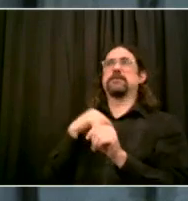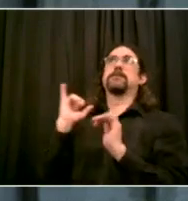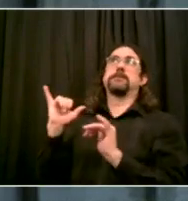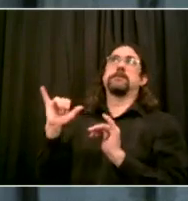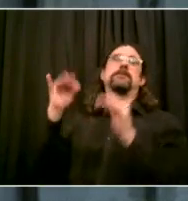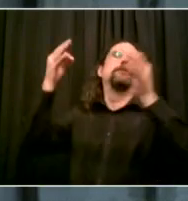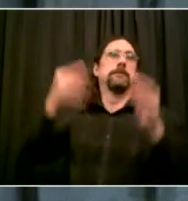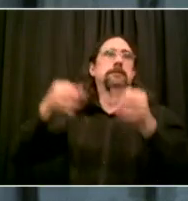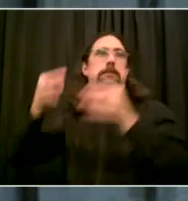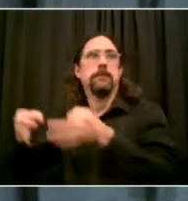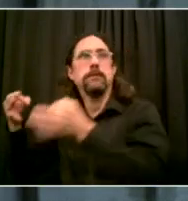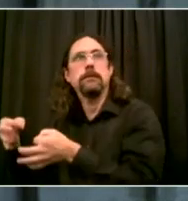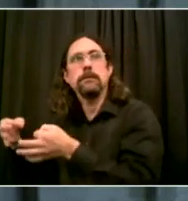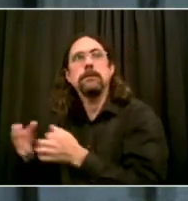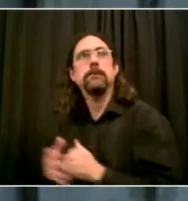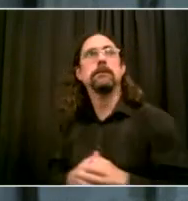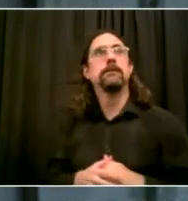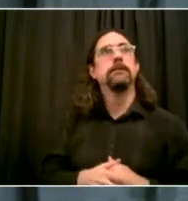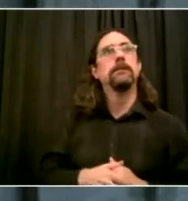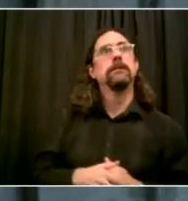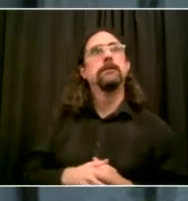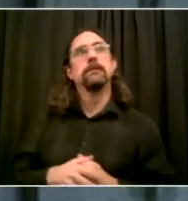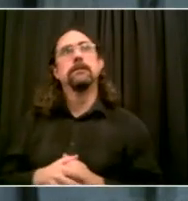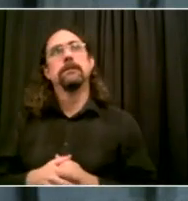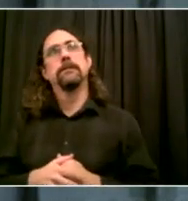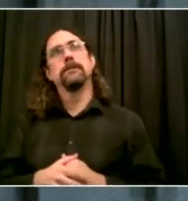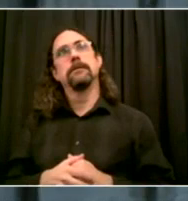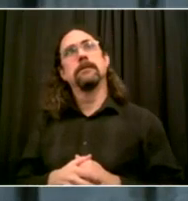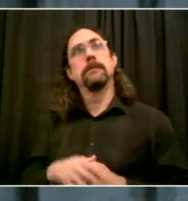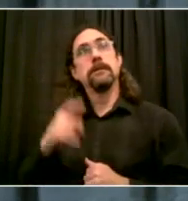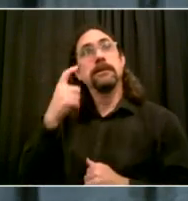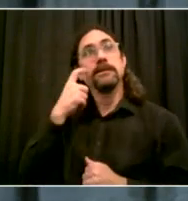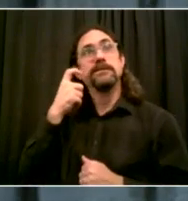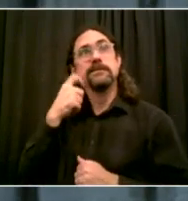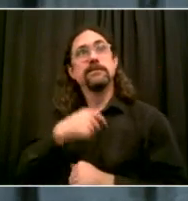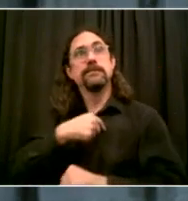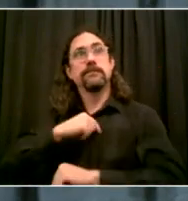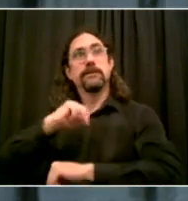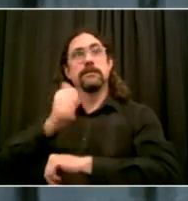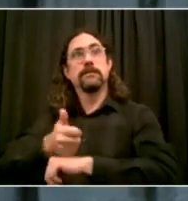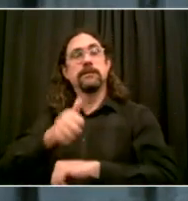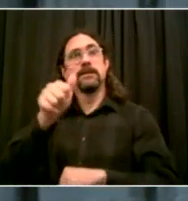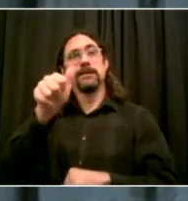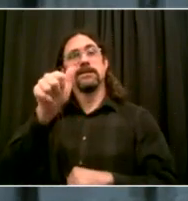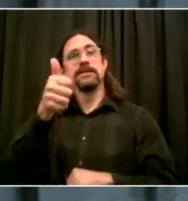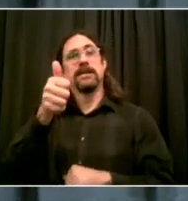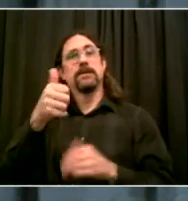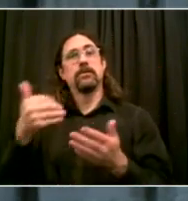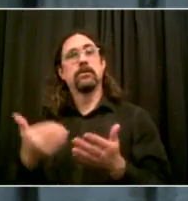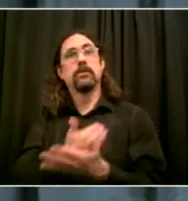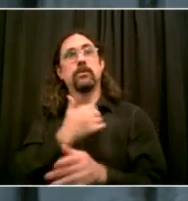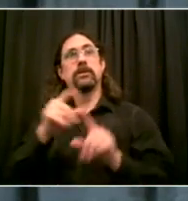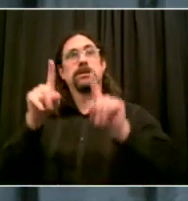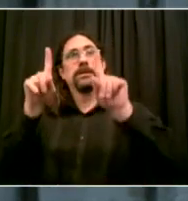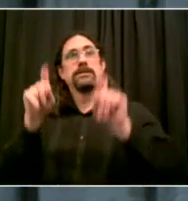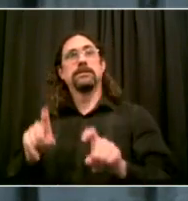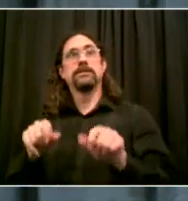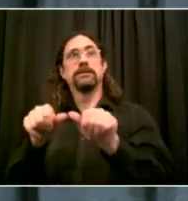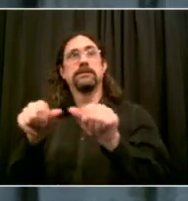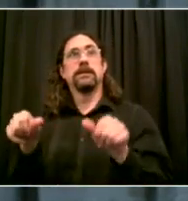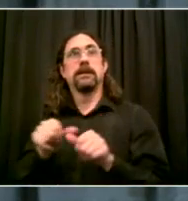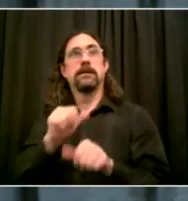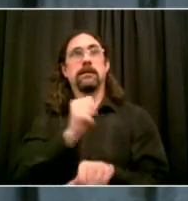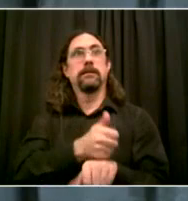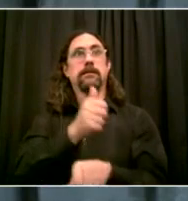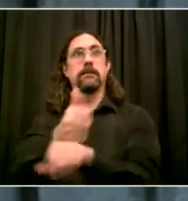site opening at the ferry on Thursday. Looking back at what we've done so far, in places like Sunset Parks, places like Soundview,